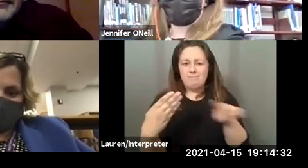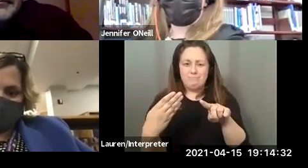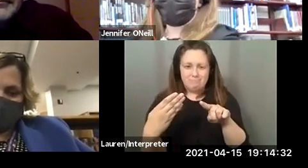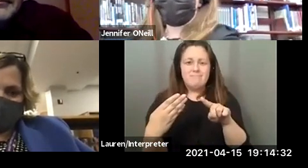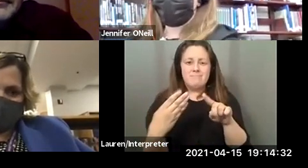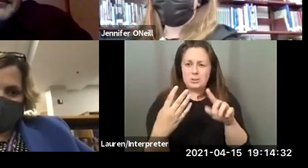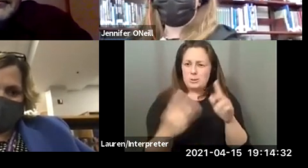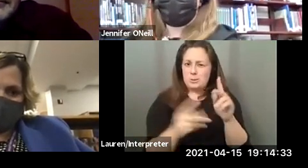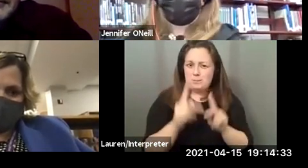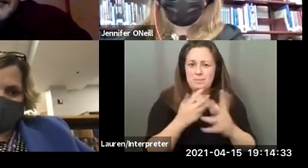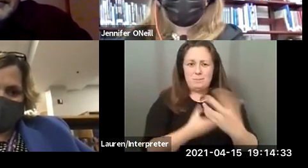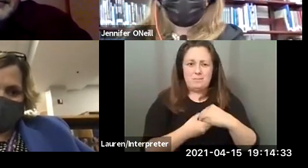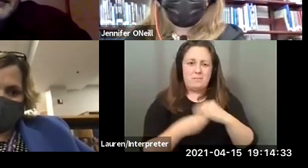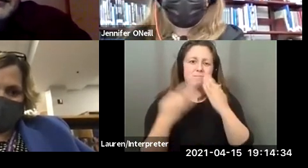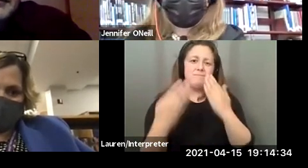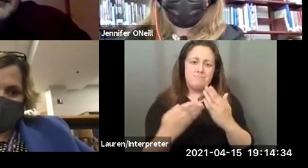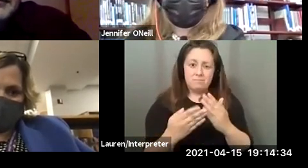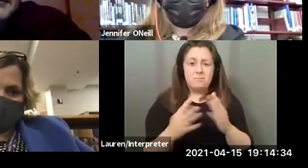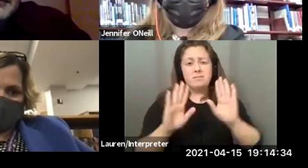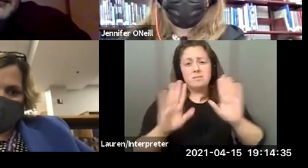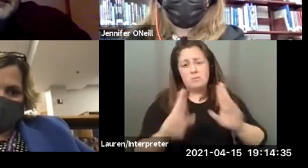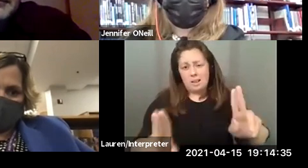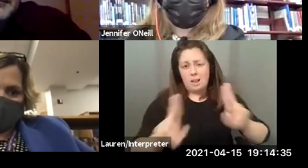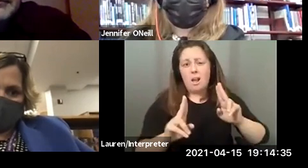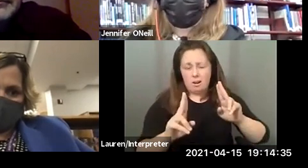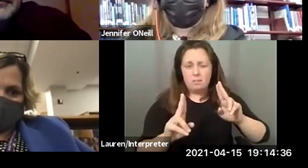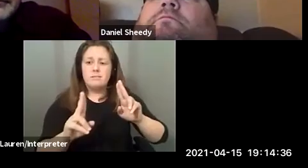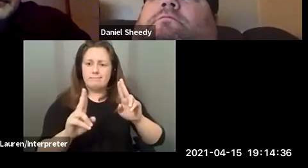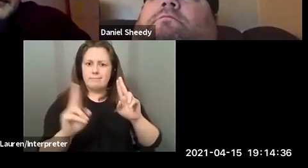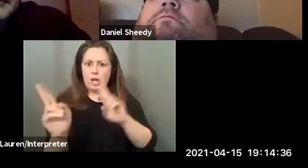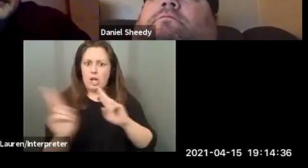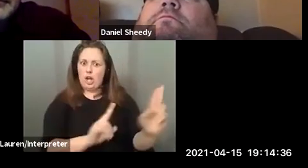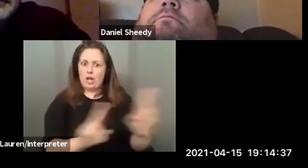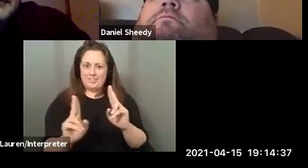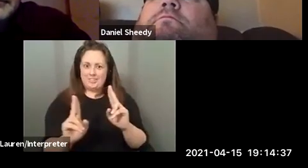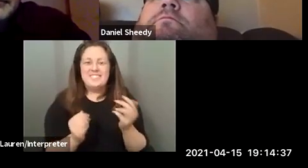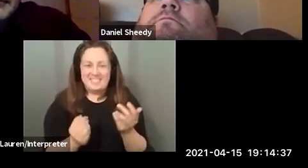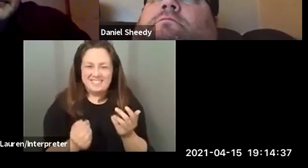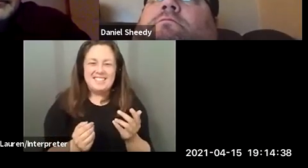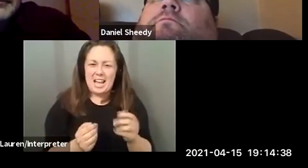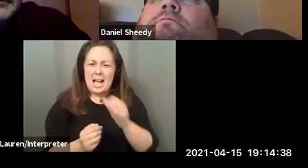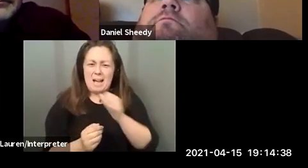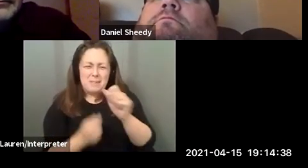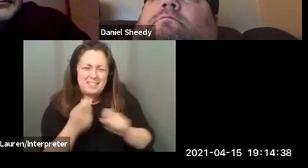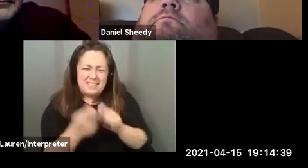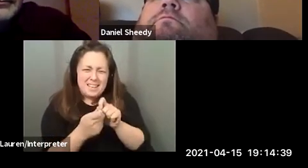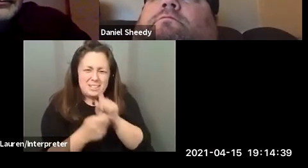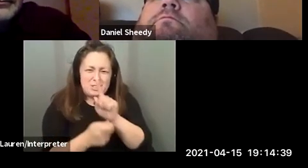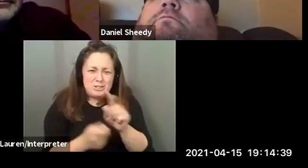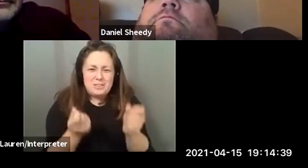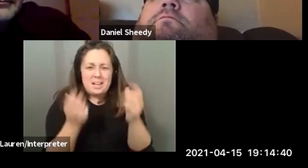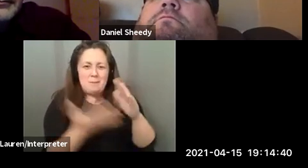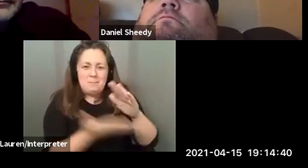who was really involved. And it is a great honor. I'm not exactly sure, Dr. Baeta, how many schools or how many districts